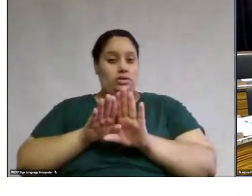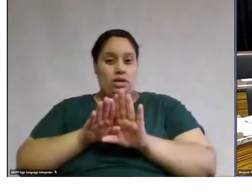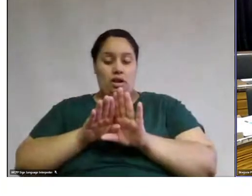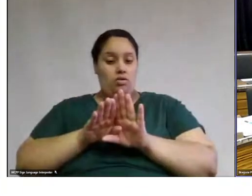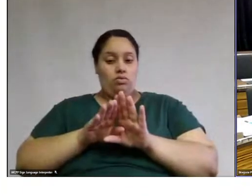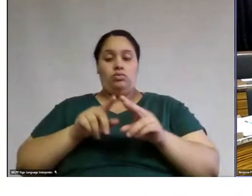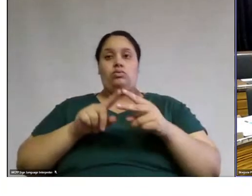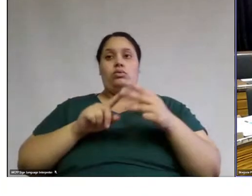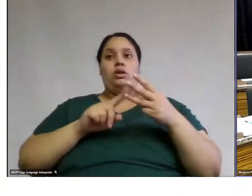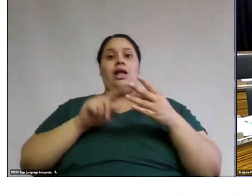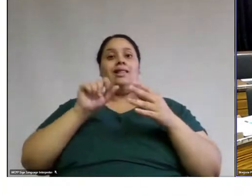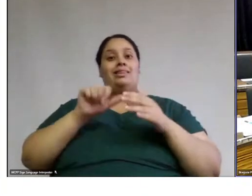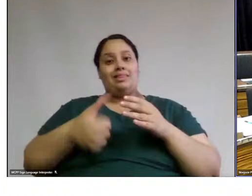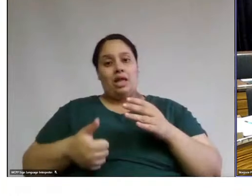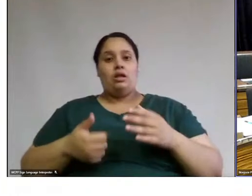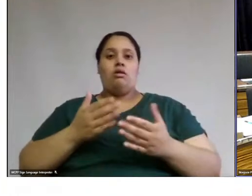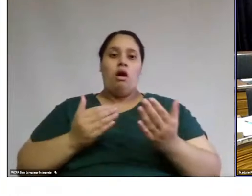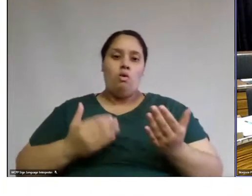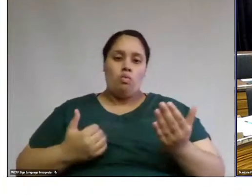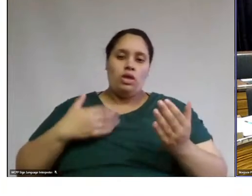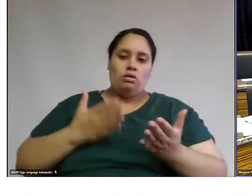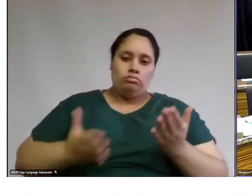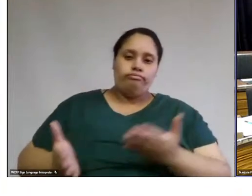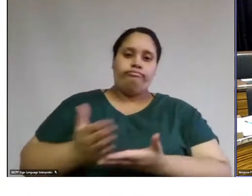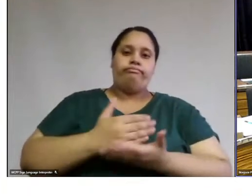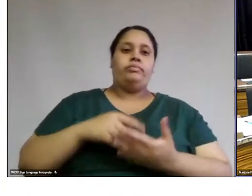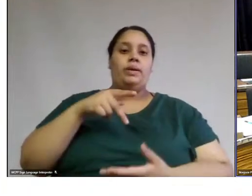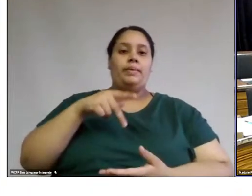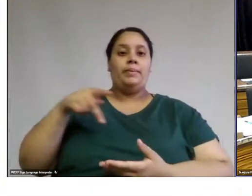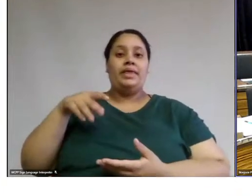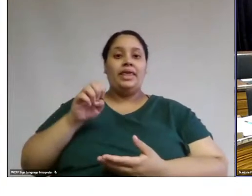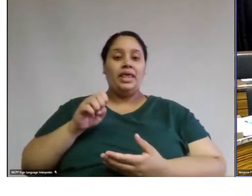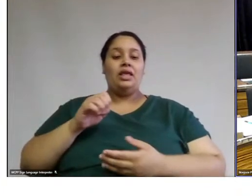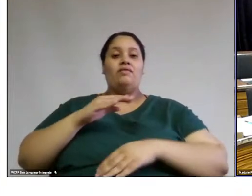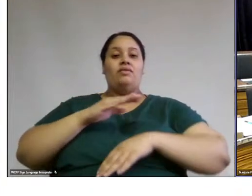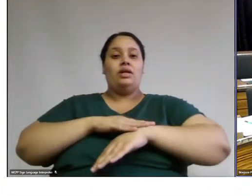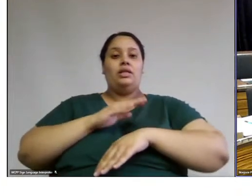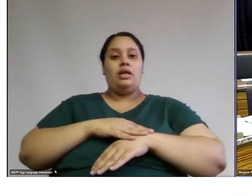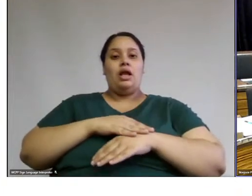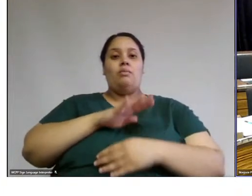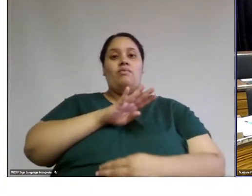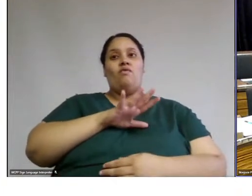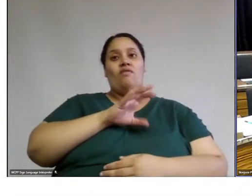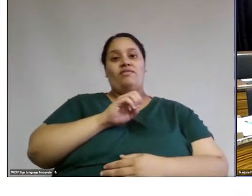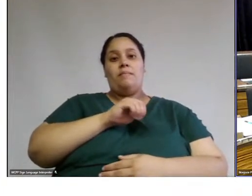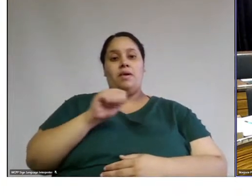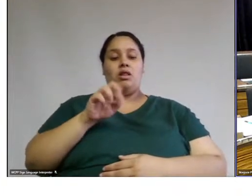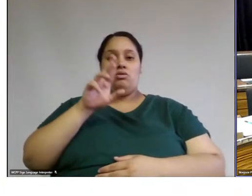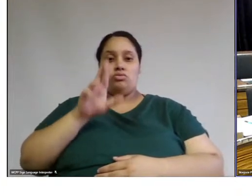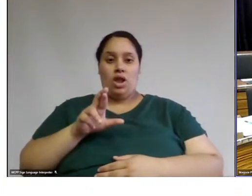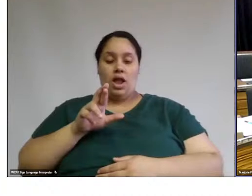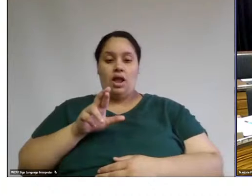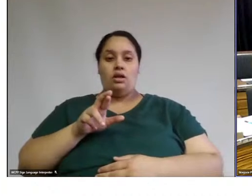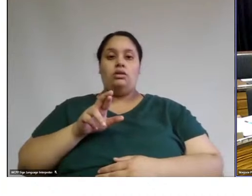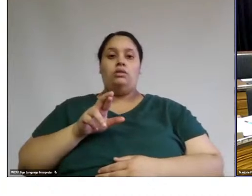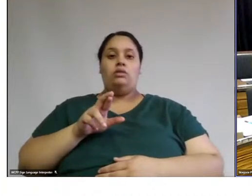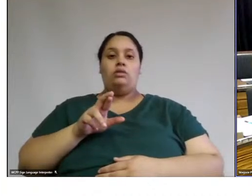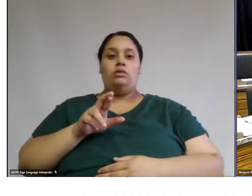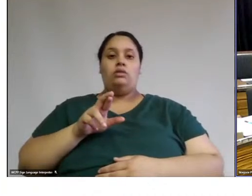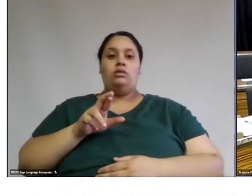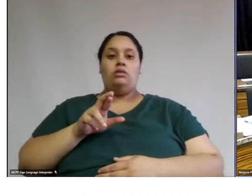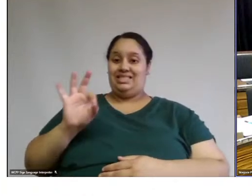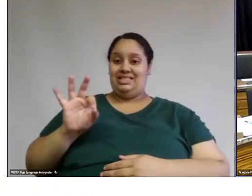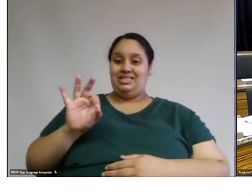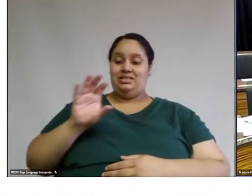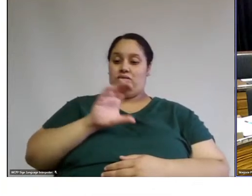had to procure PPEs to the period of about 450 million rand. And within that,